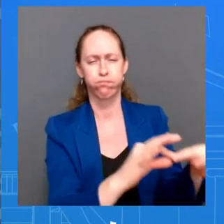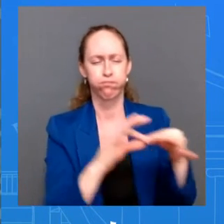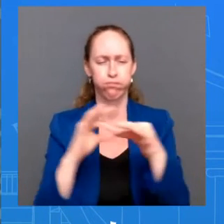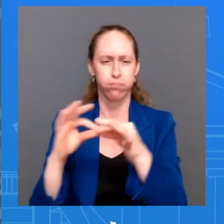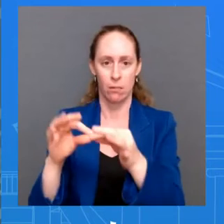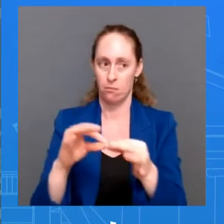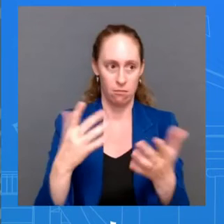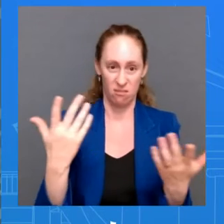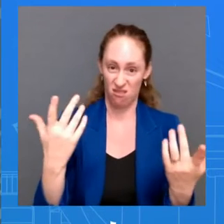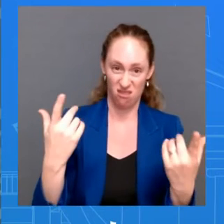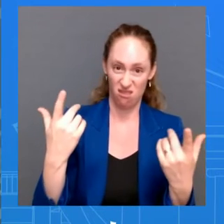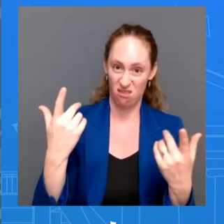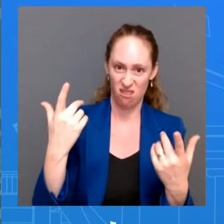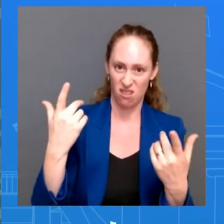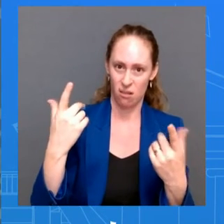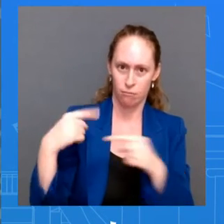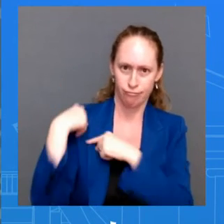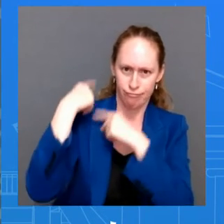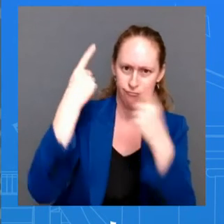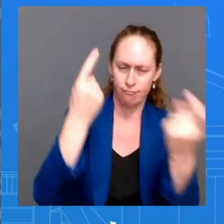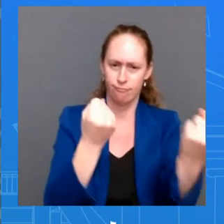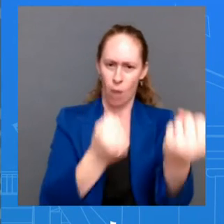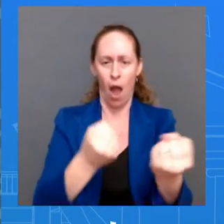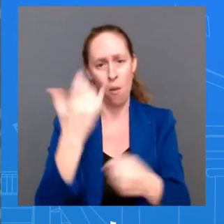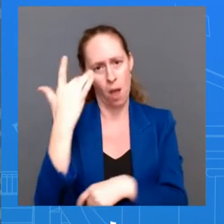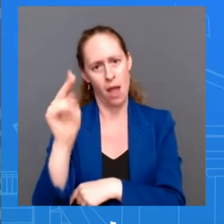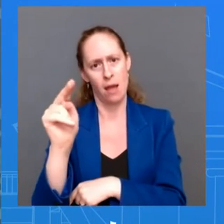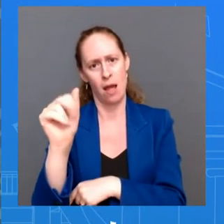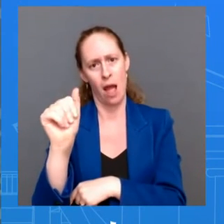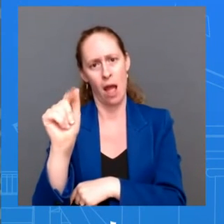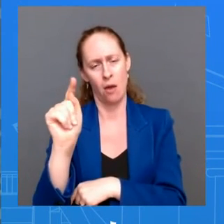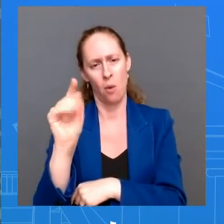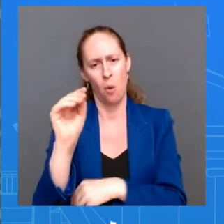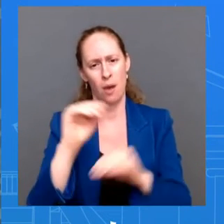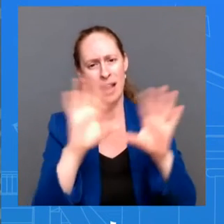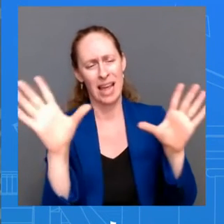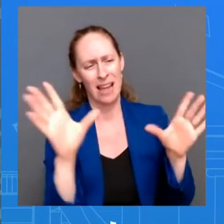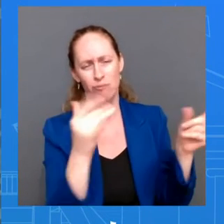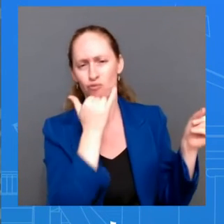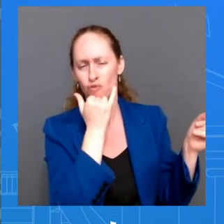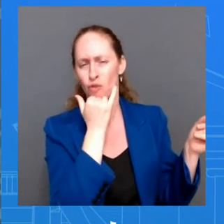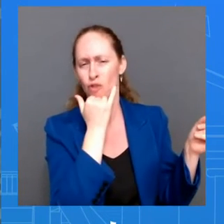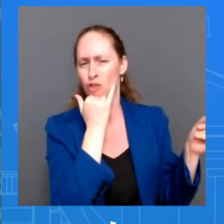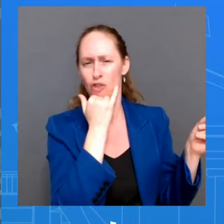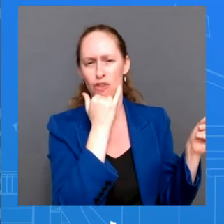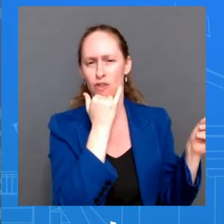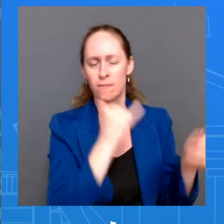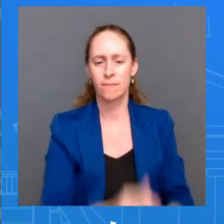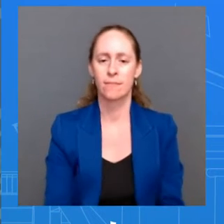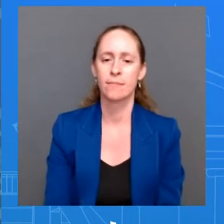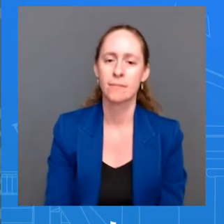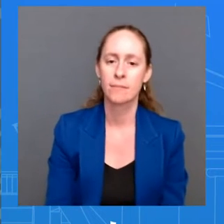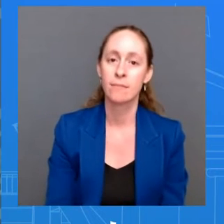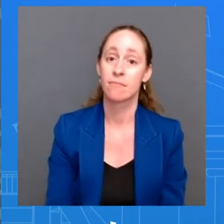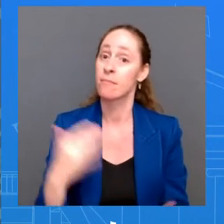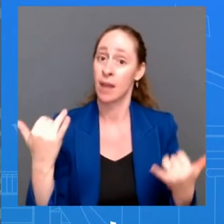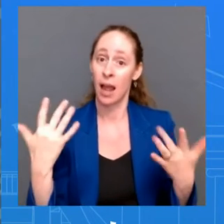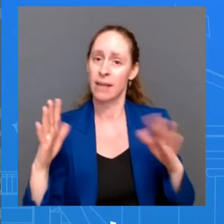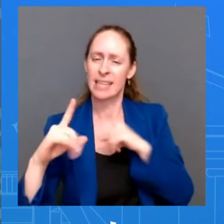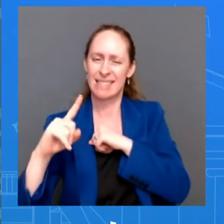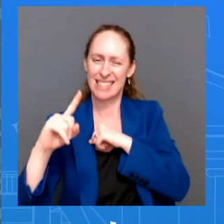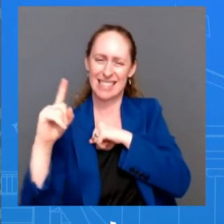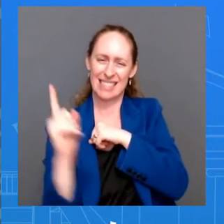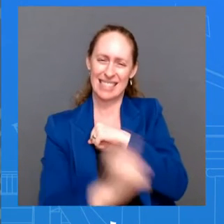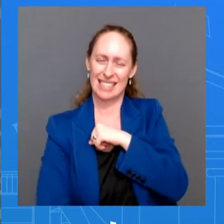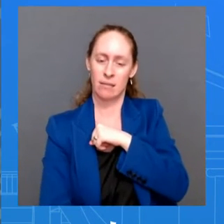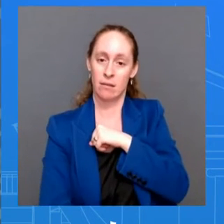Russia. When you see the sanctions that have really hurt the Russian economy, I mean, I don't see how they are legitimized at all. If